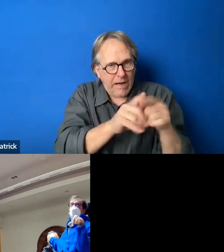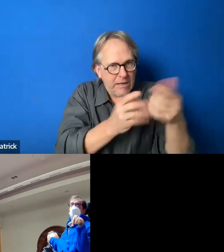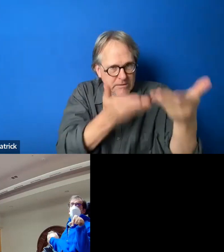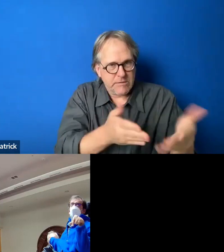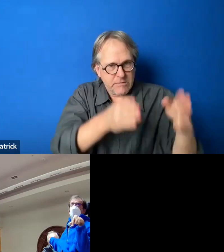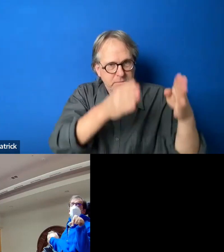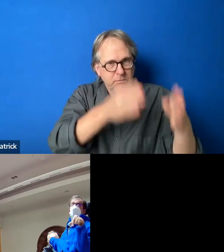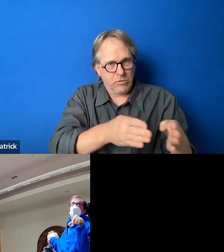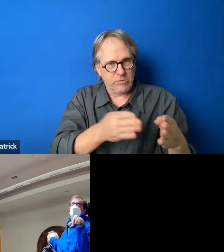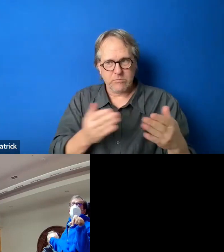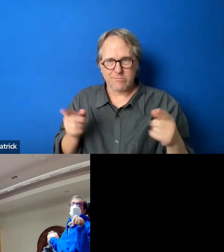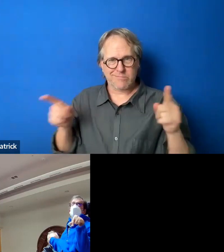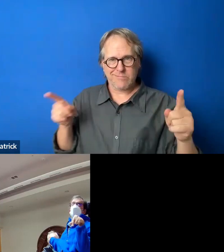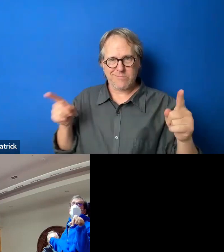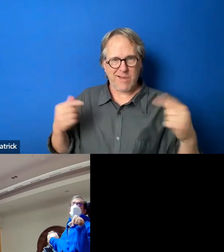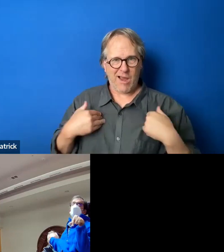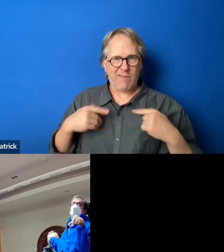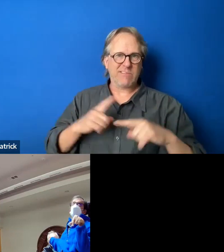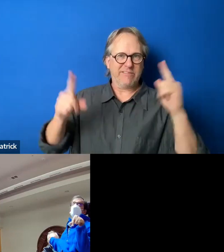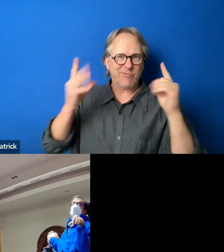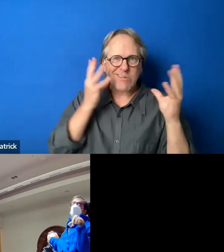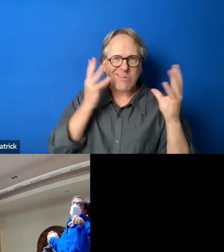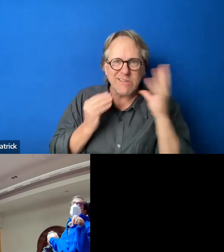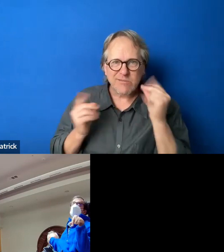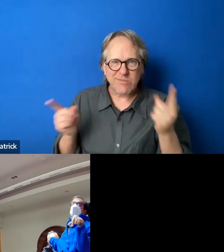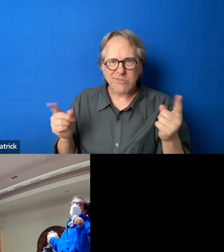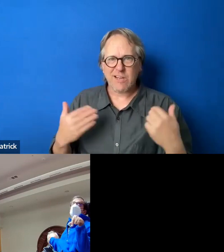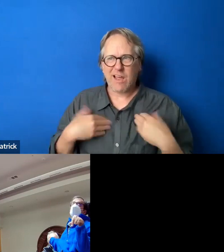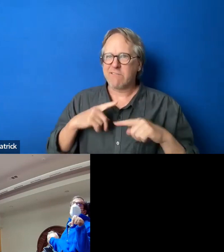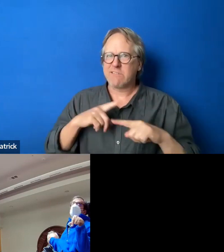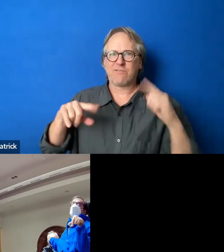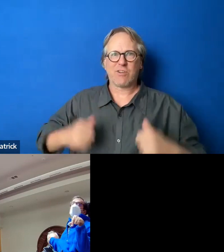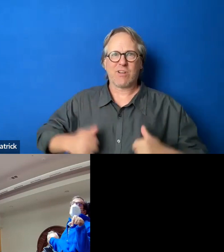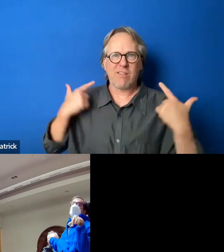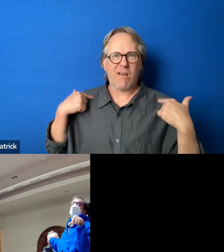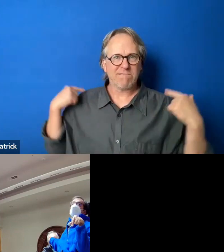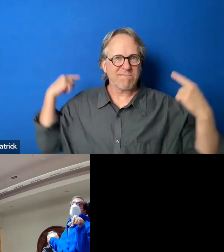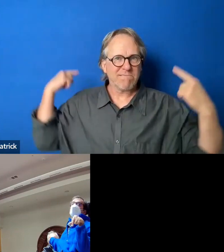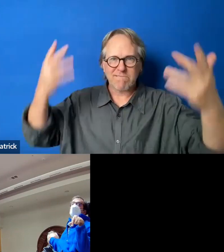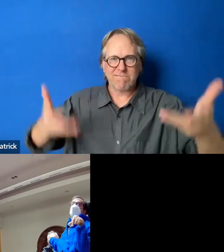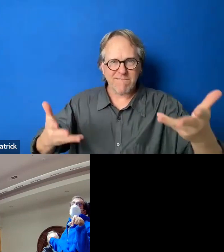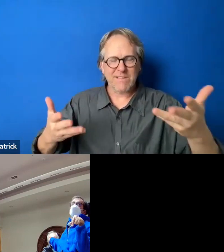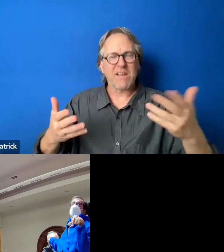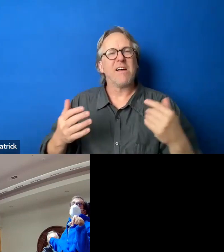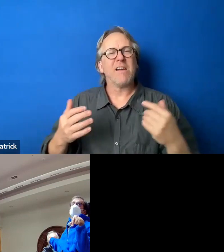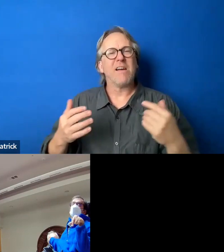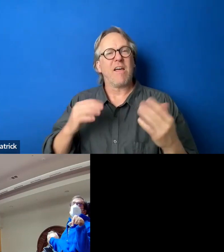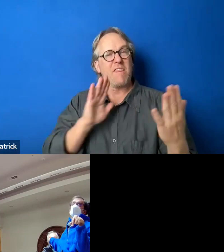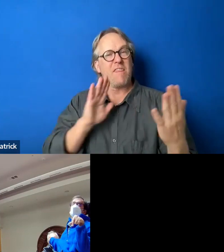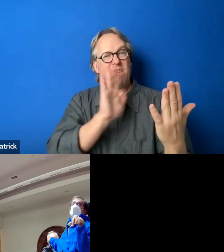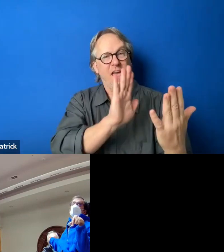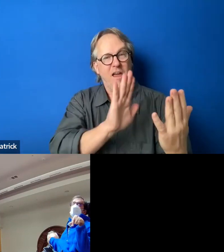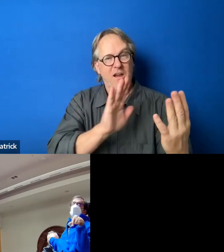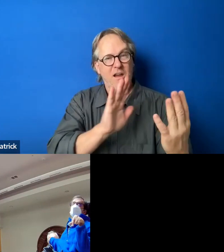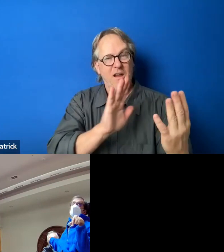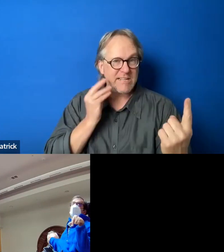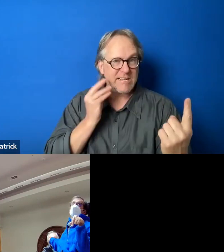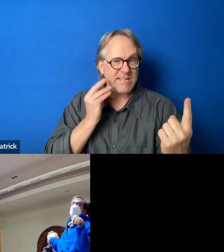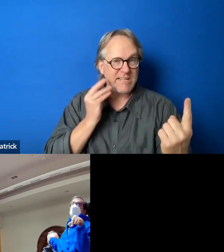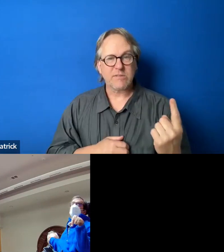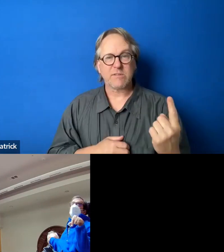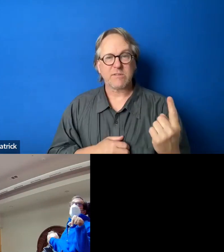and when we sort of want to gloss over people's experiences or not hear